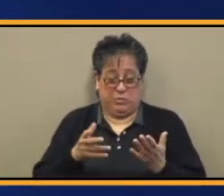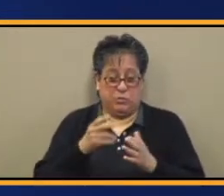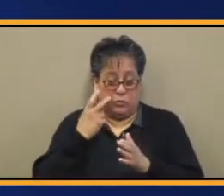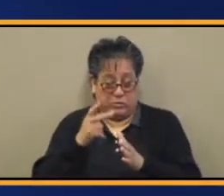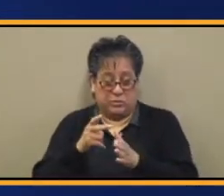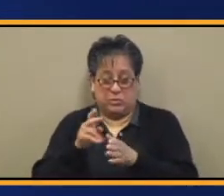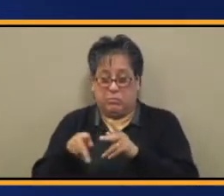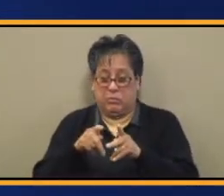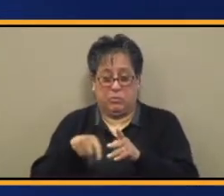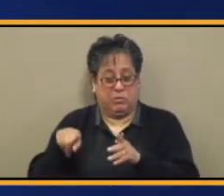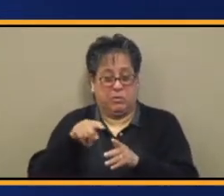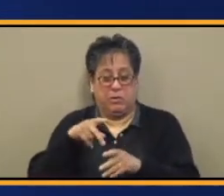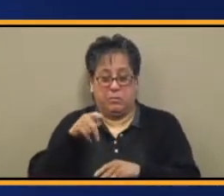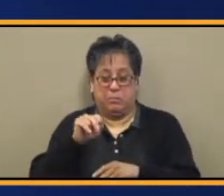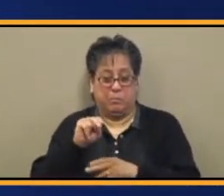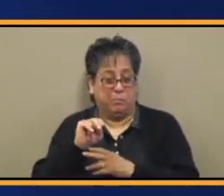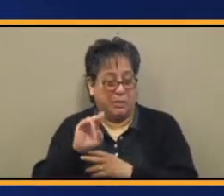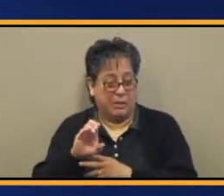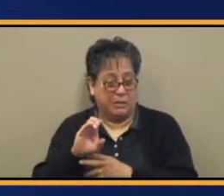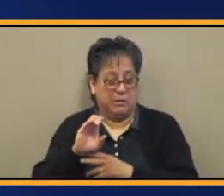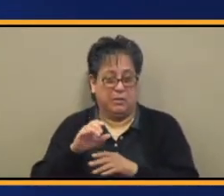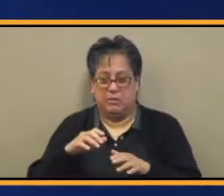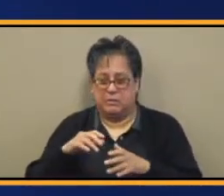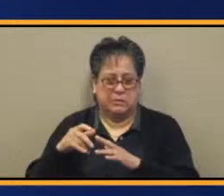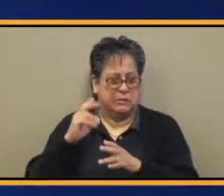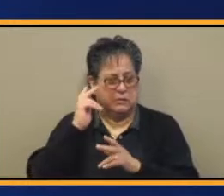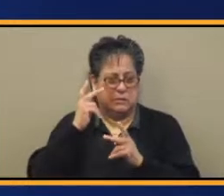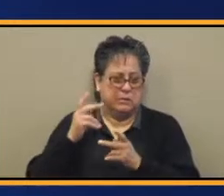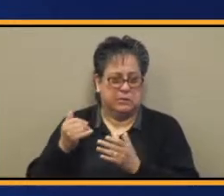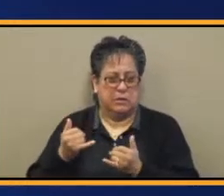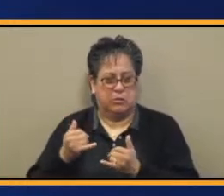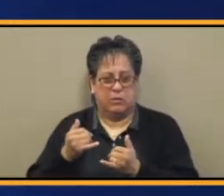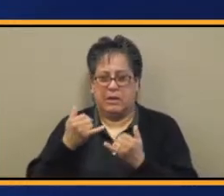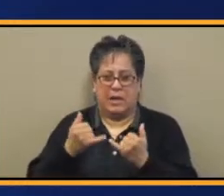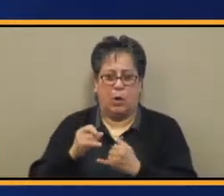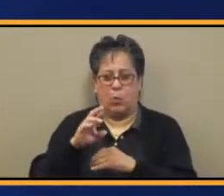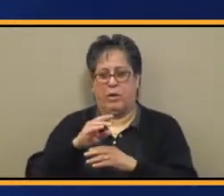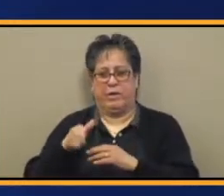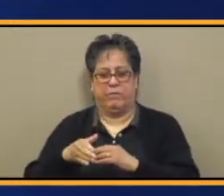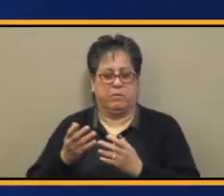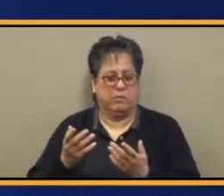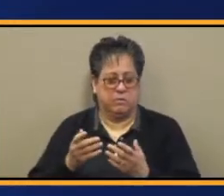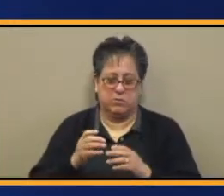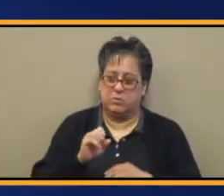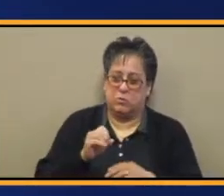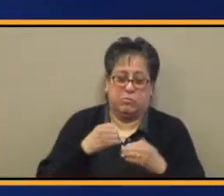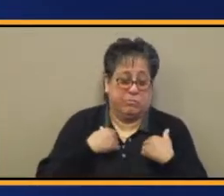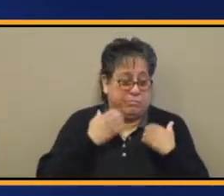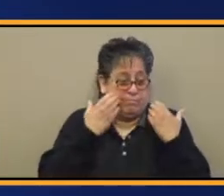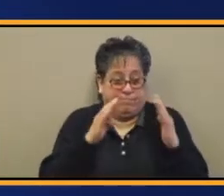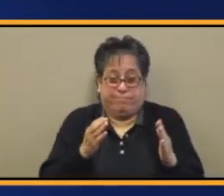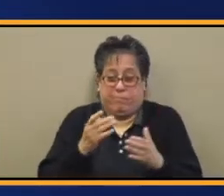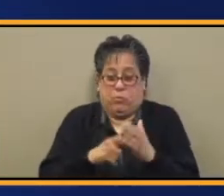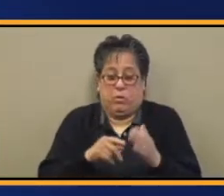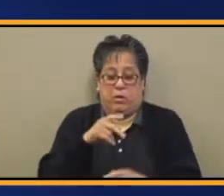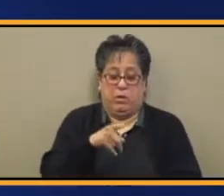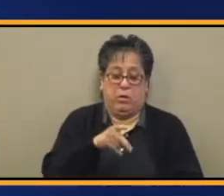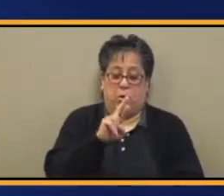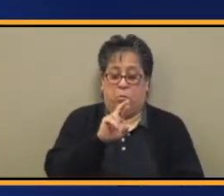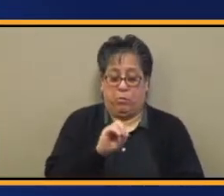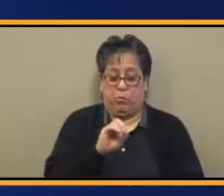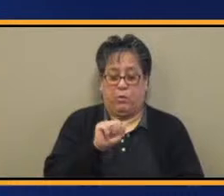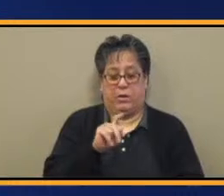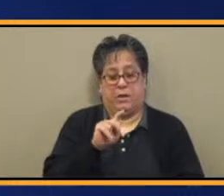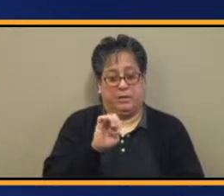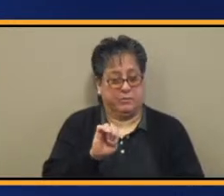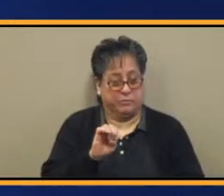and desperation because folks think that this is their time or now or never. And so I don't know what proactive measures that we can instill, but I